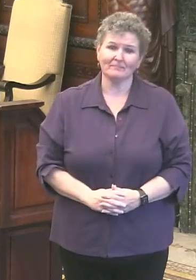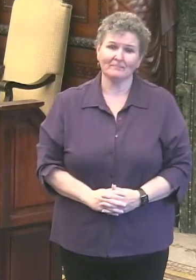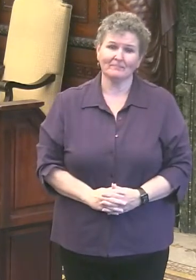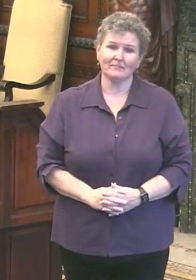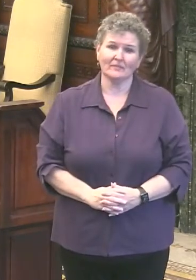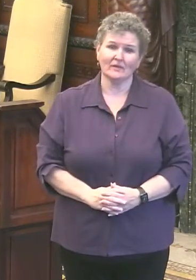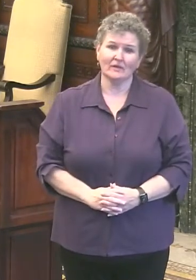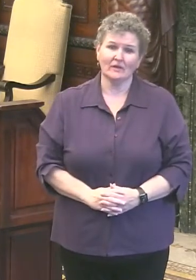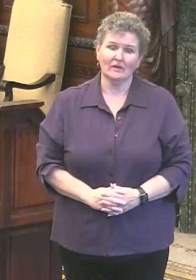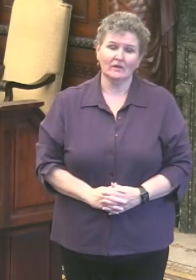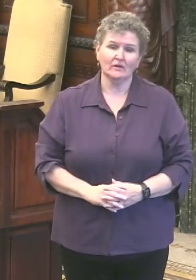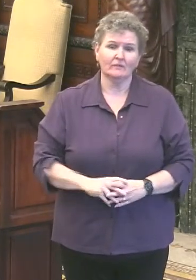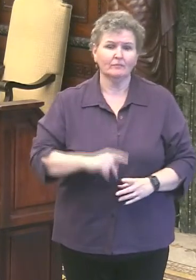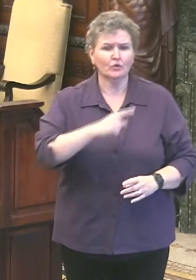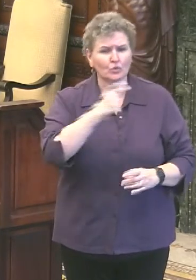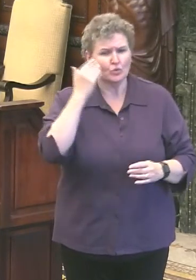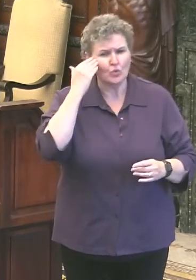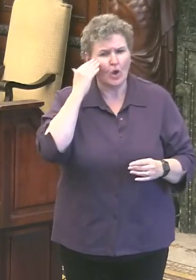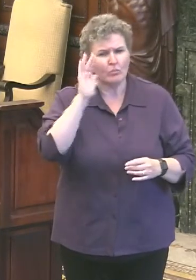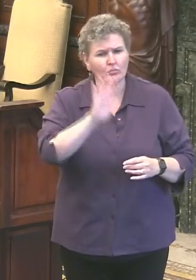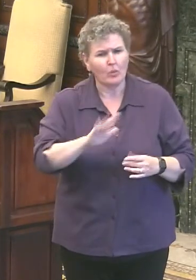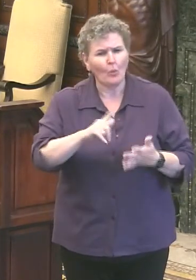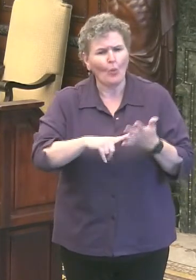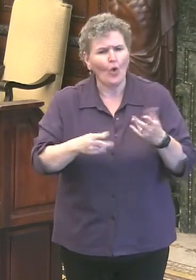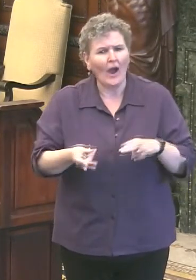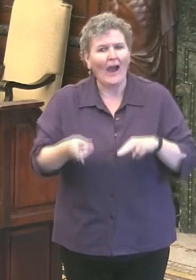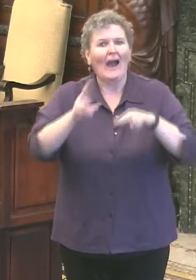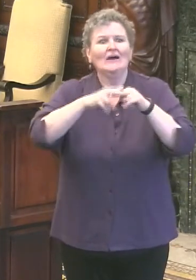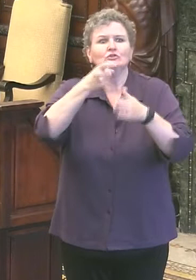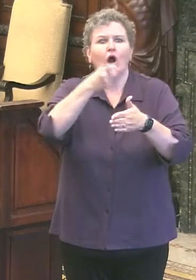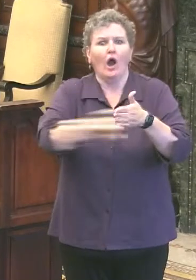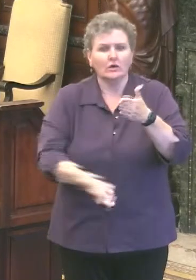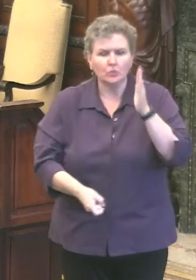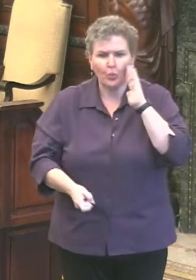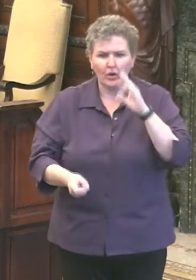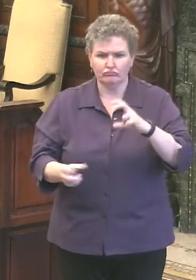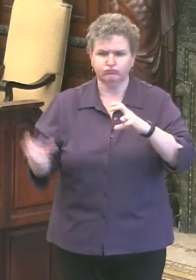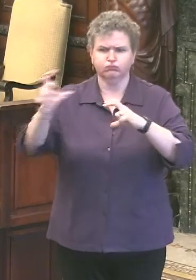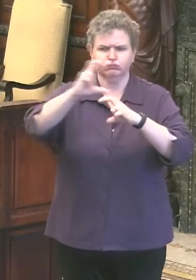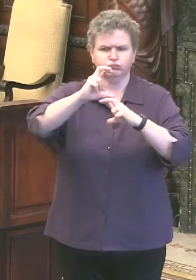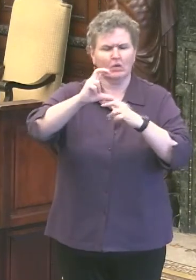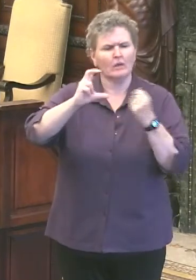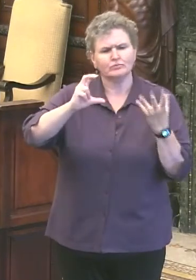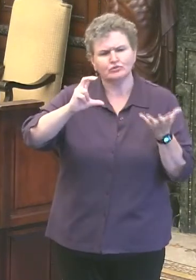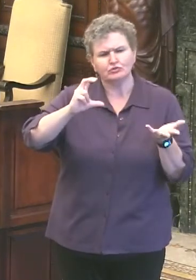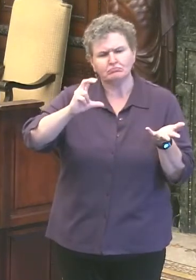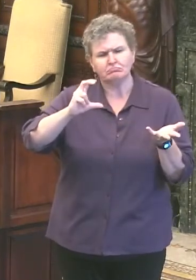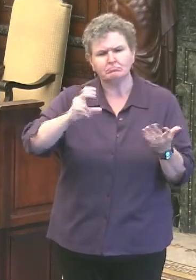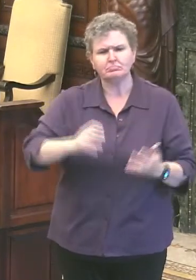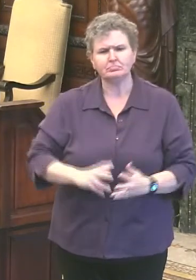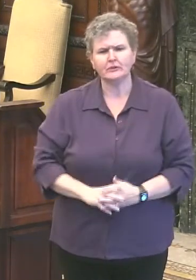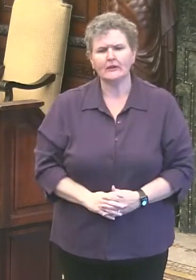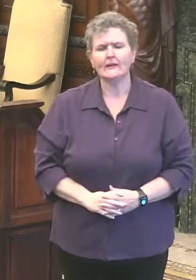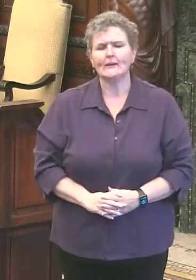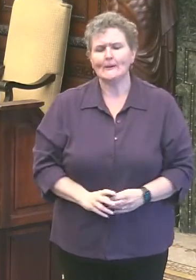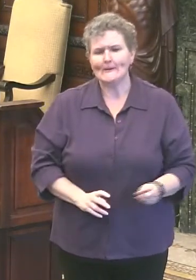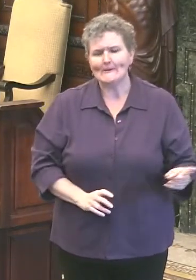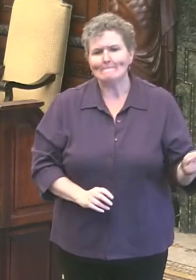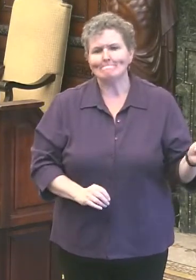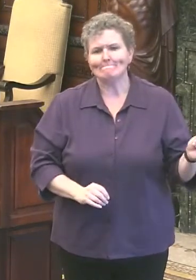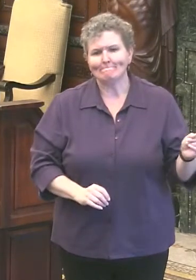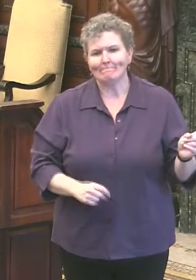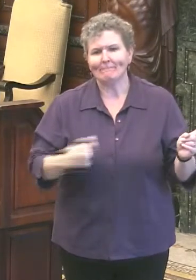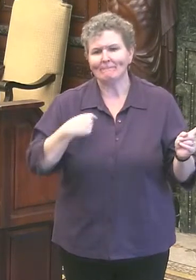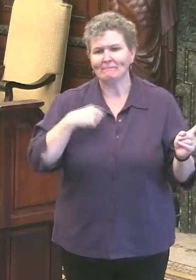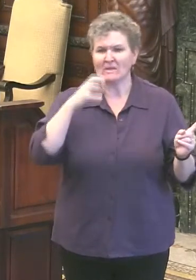to what your extra costs are as you try to get kids back? Yeah, no, we're estimating